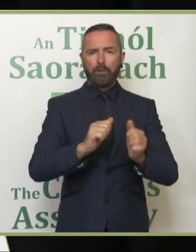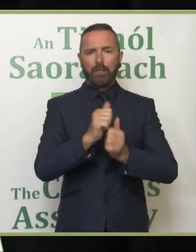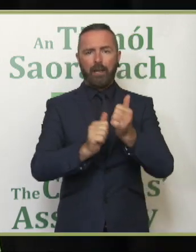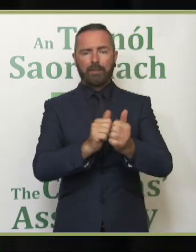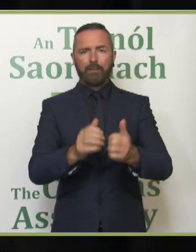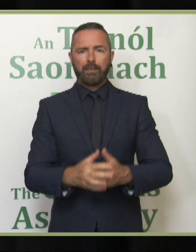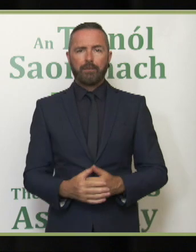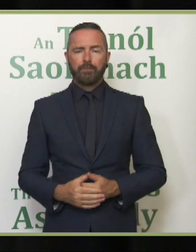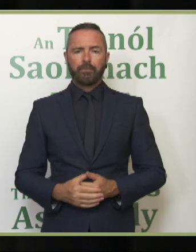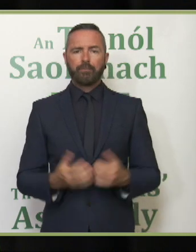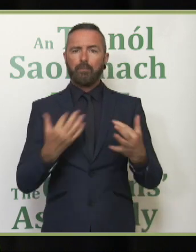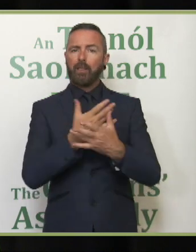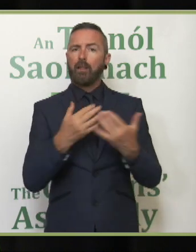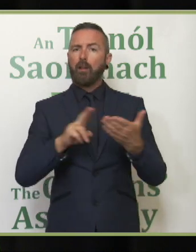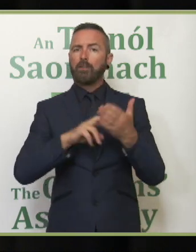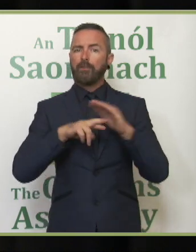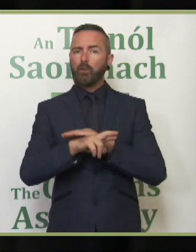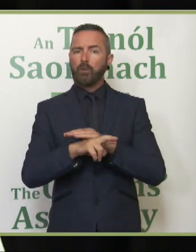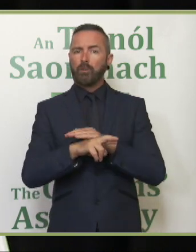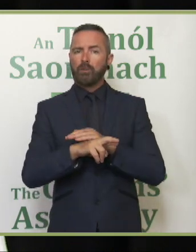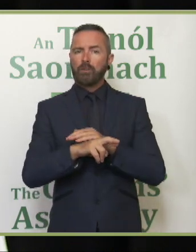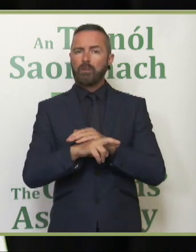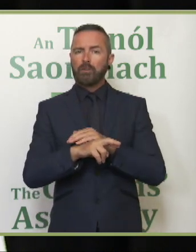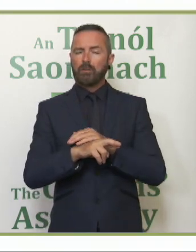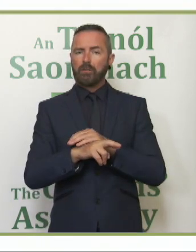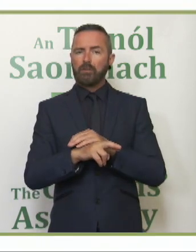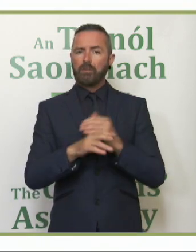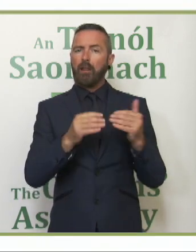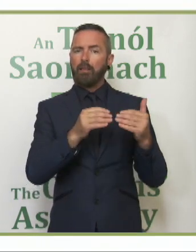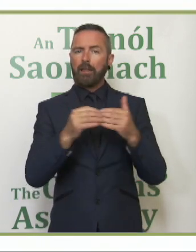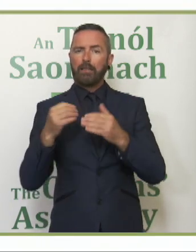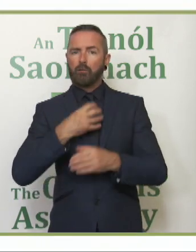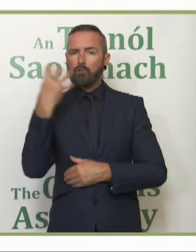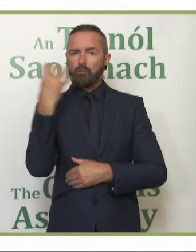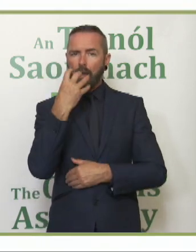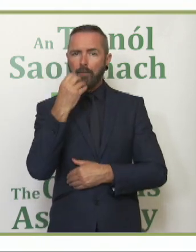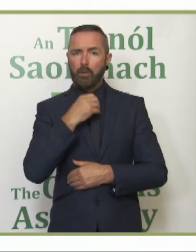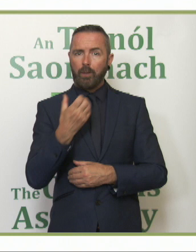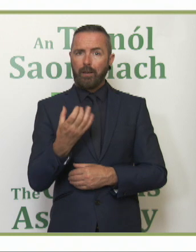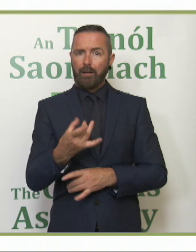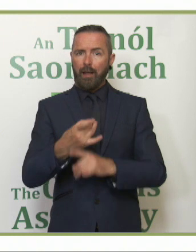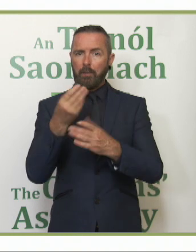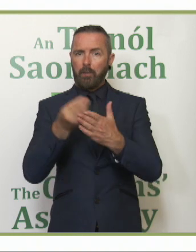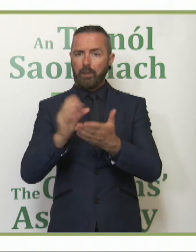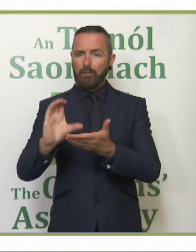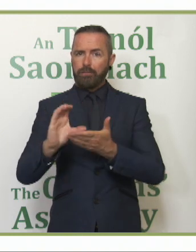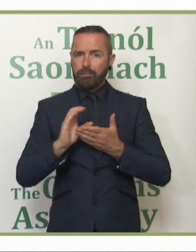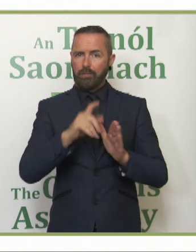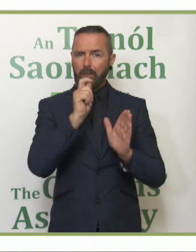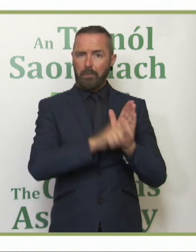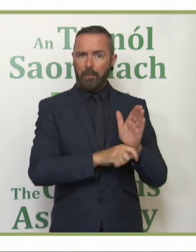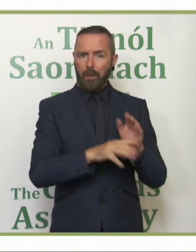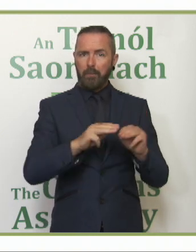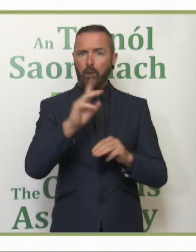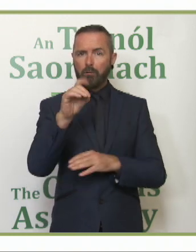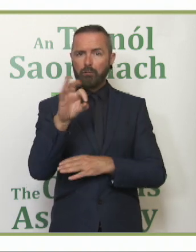Many problematic drug users commit crime to fuel their addictions, and Garda Síochána deal with these on a daily basis. Offences range from simple